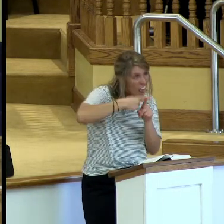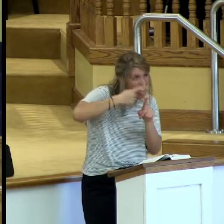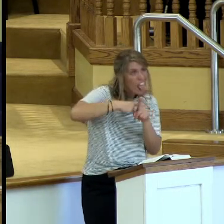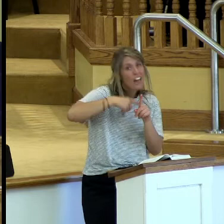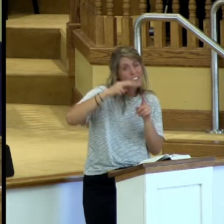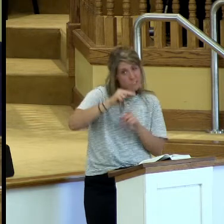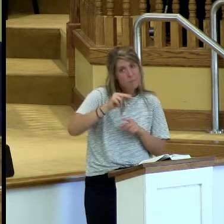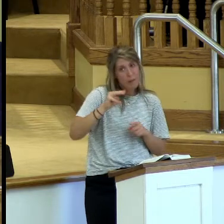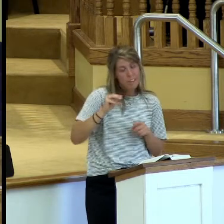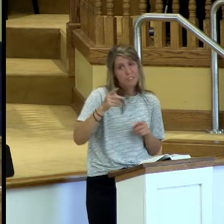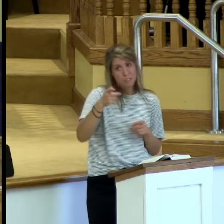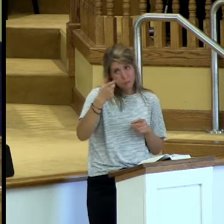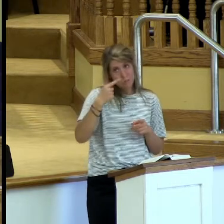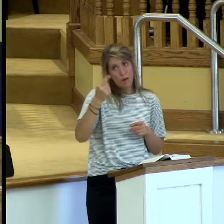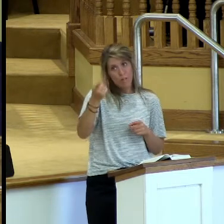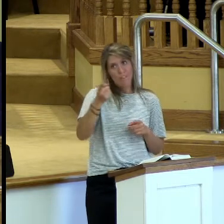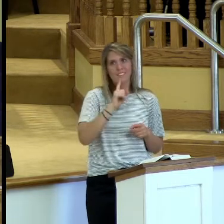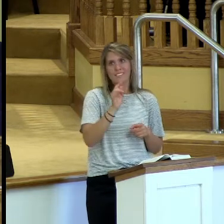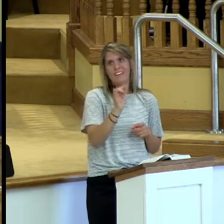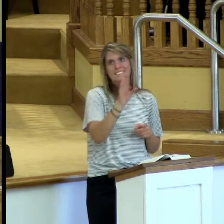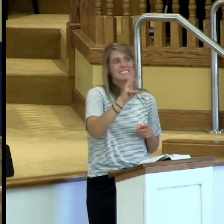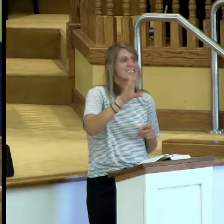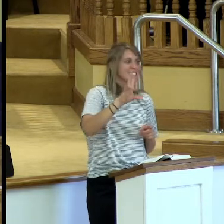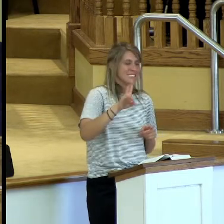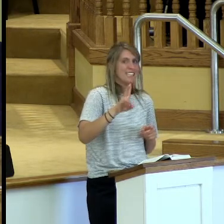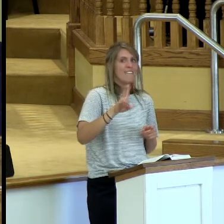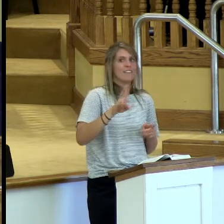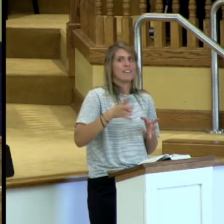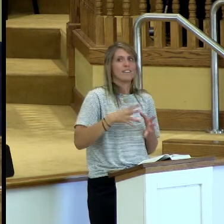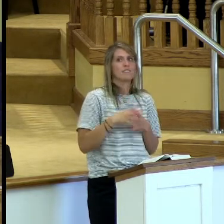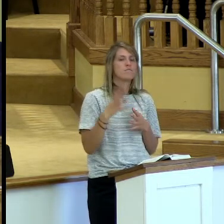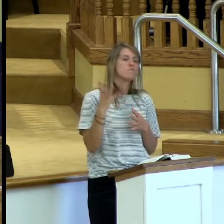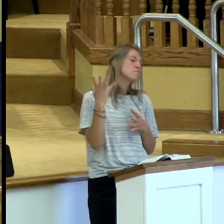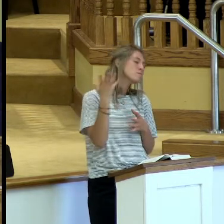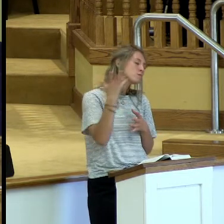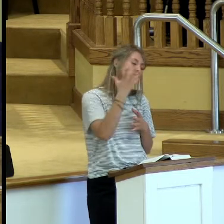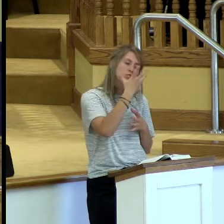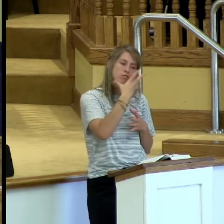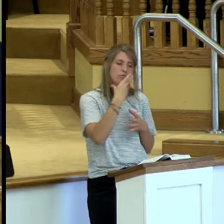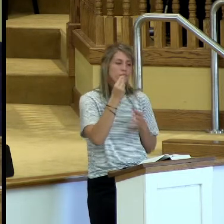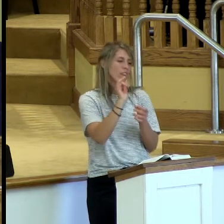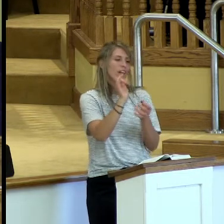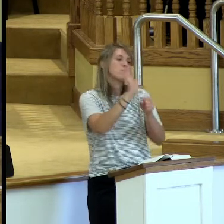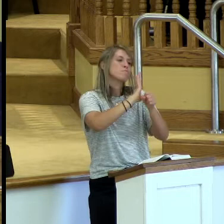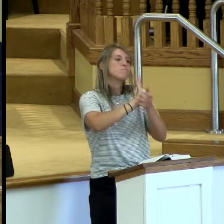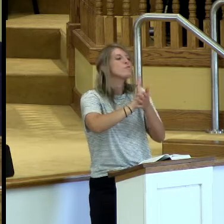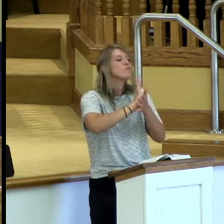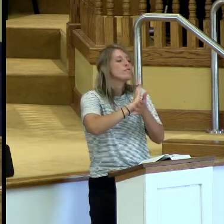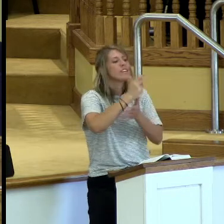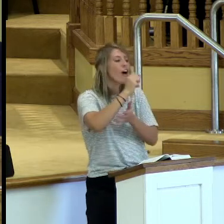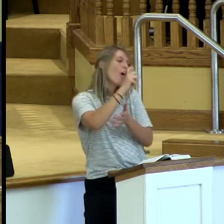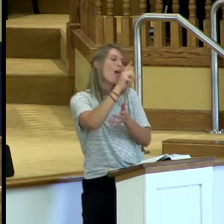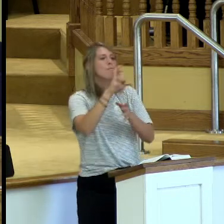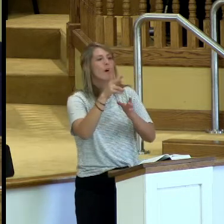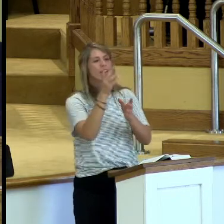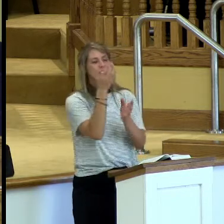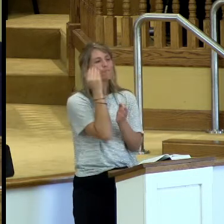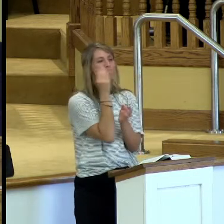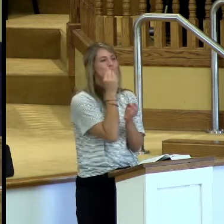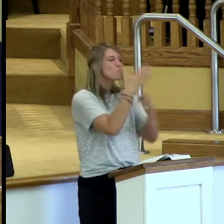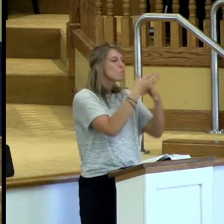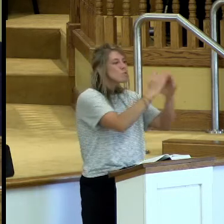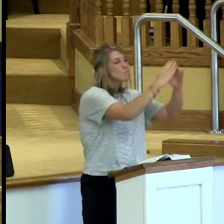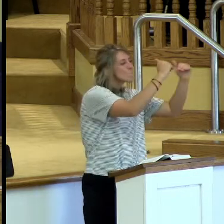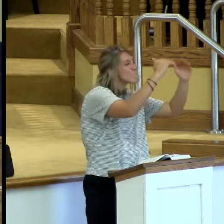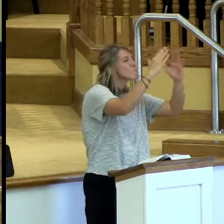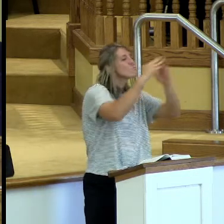were in New Mexico. You go up there, it was like 67. Beautiful Hallmark movie, like cabins everywhere.